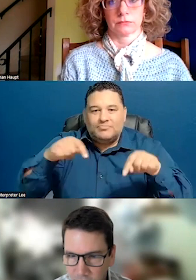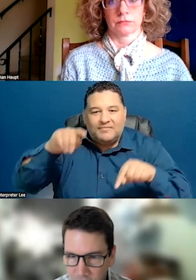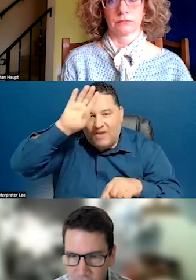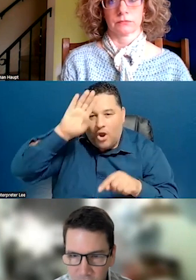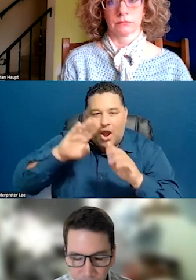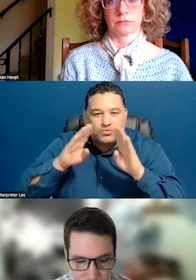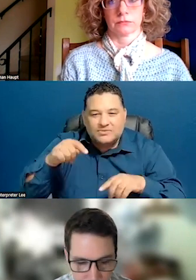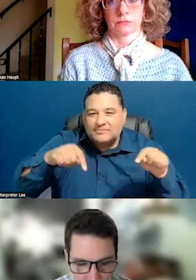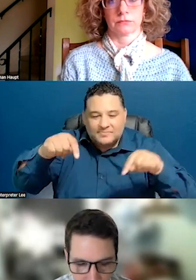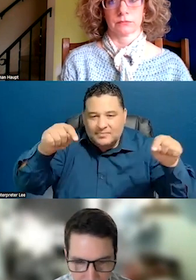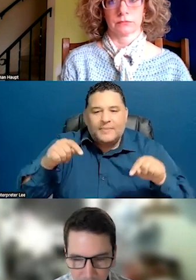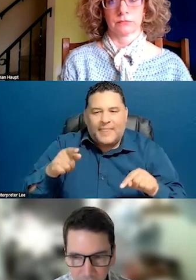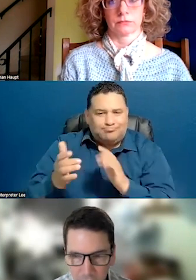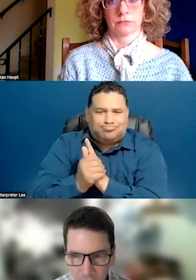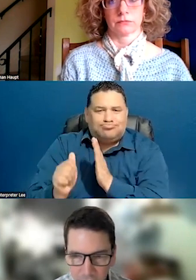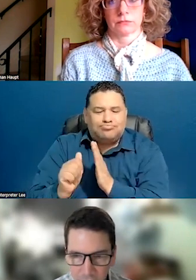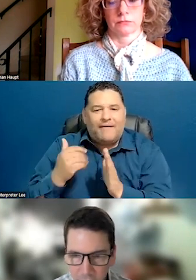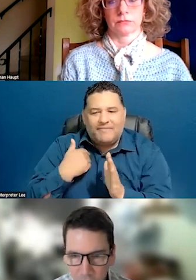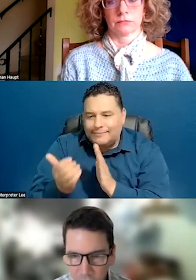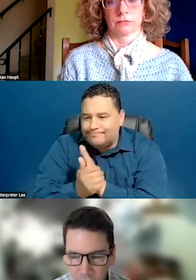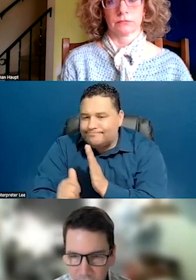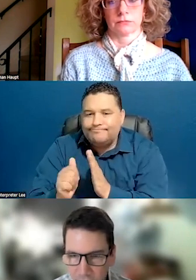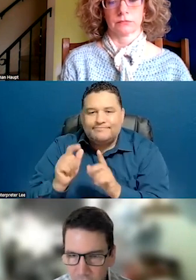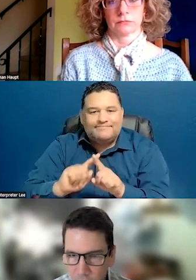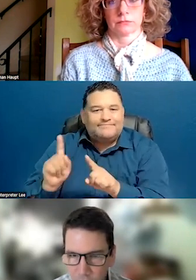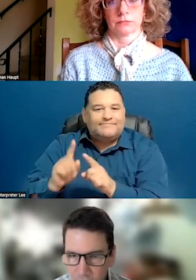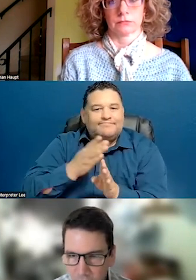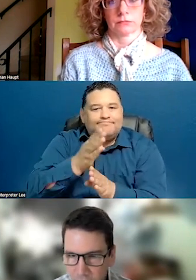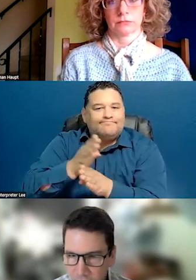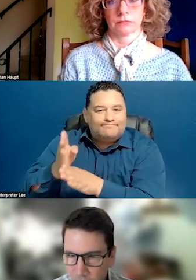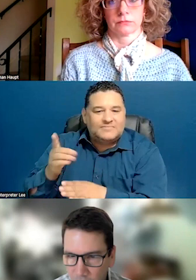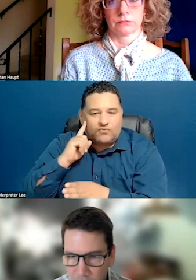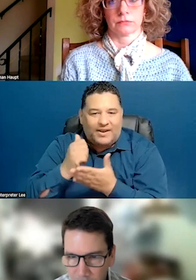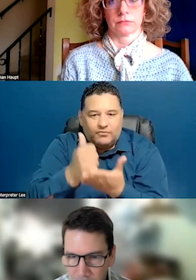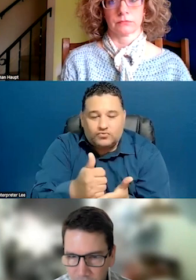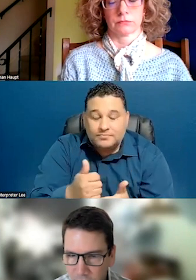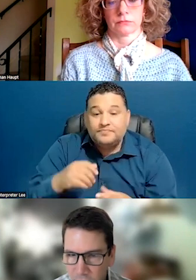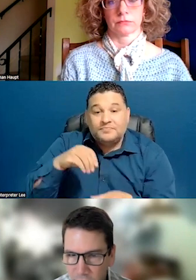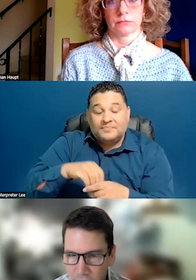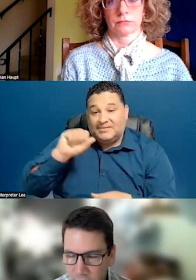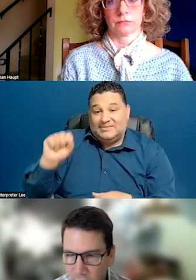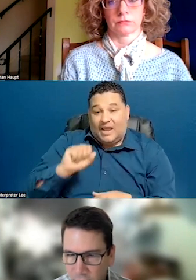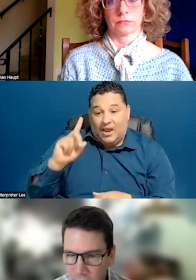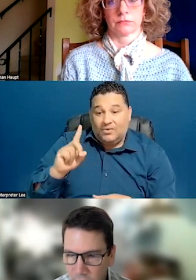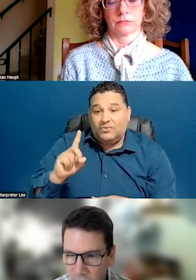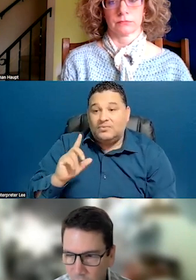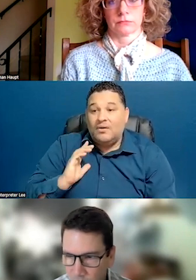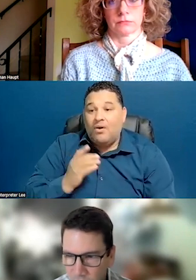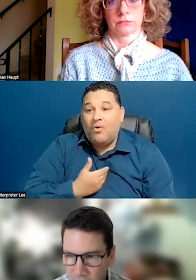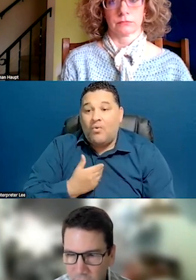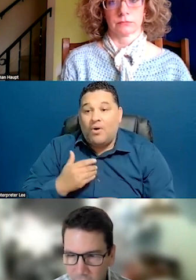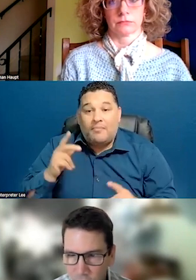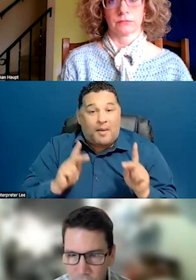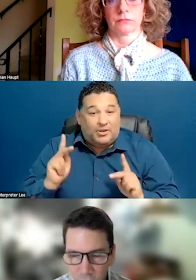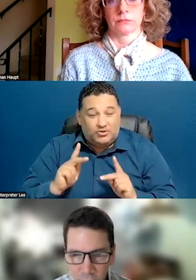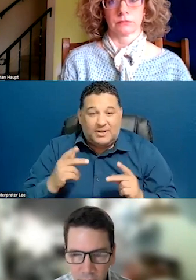the intervention. And, in San Diego, our population, there is a lot of homeless